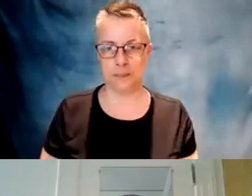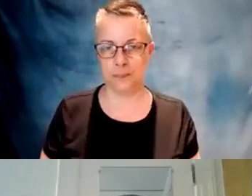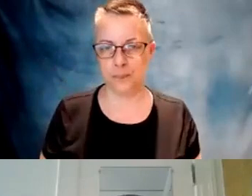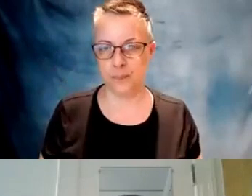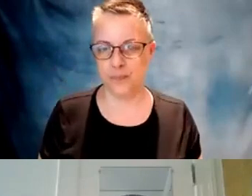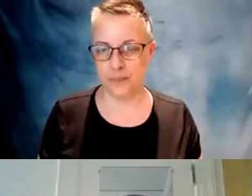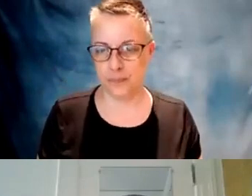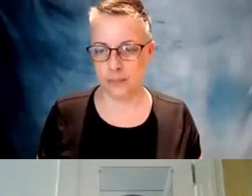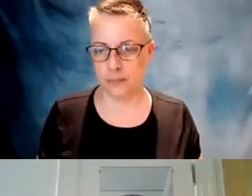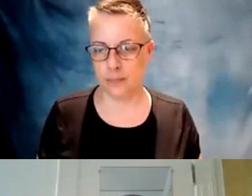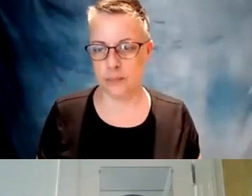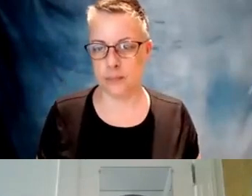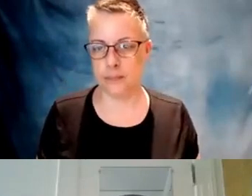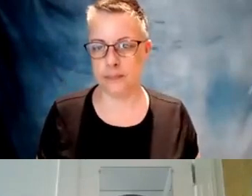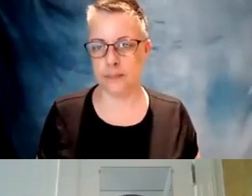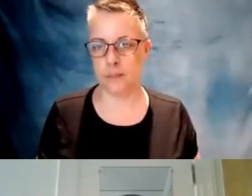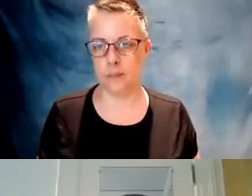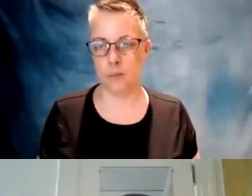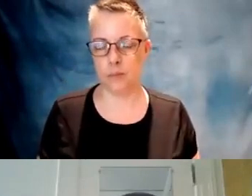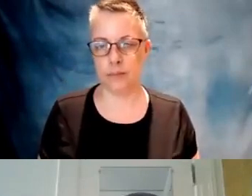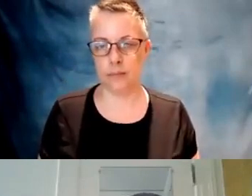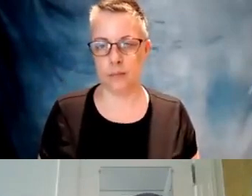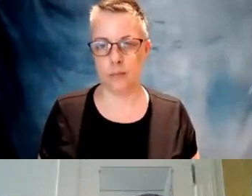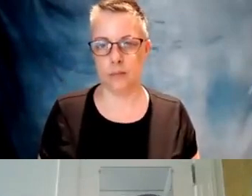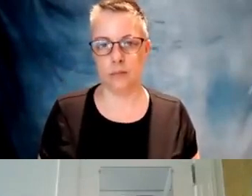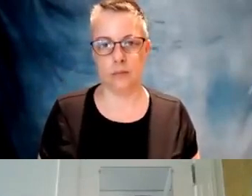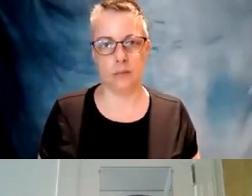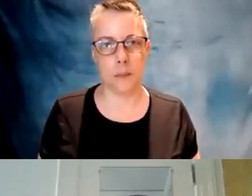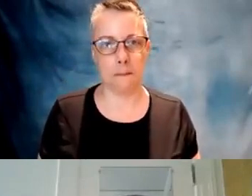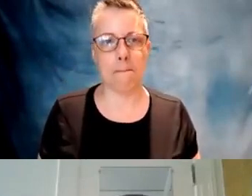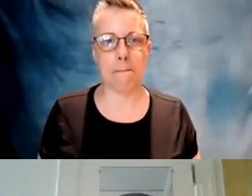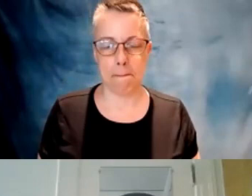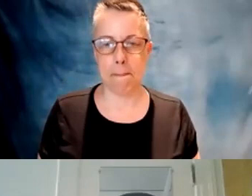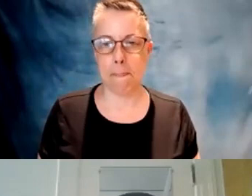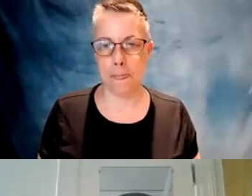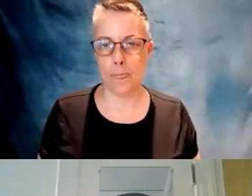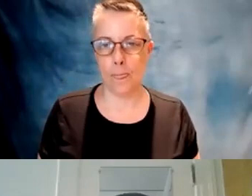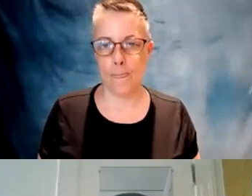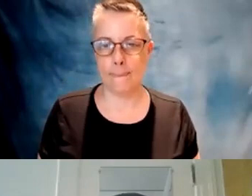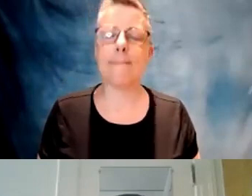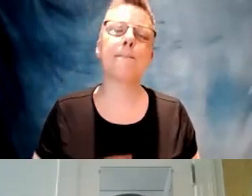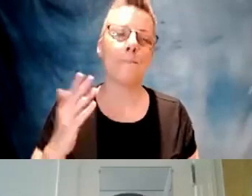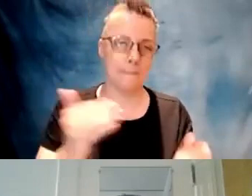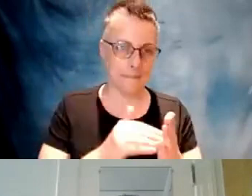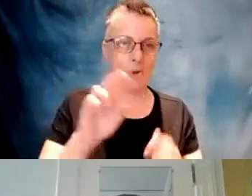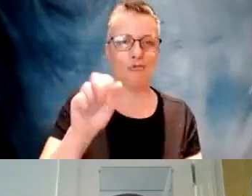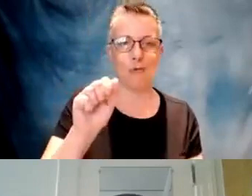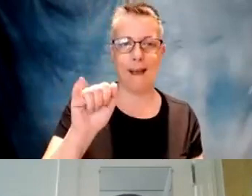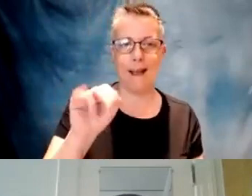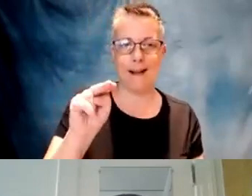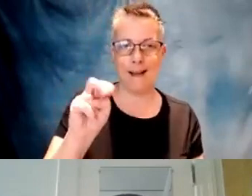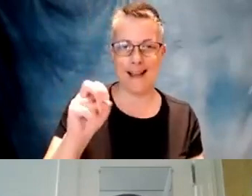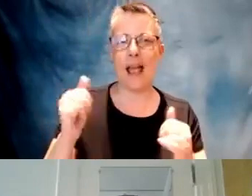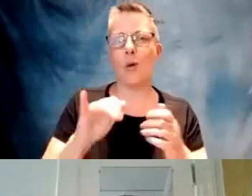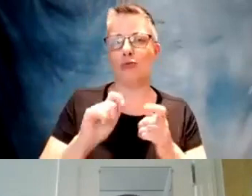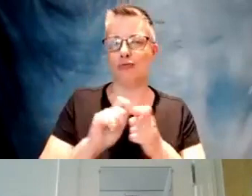inglés, he pasado muchas de las experiencias que han pasado ustedes. Mi mamá no hablaba inglés, pero tampoco sabía leer y